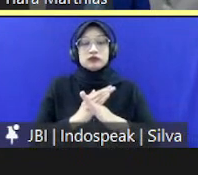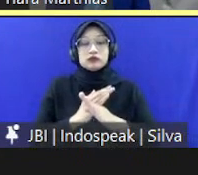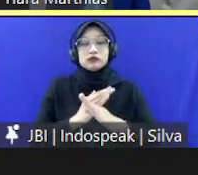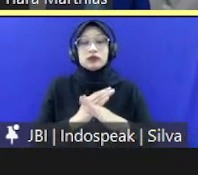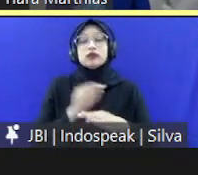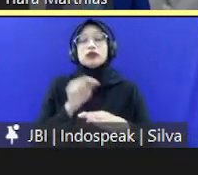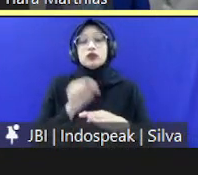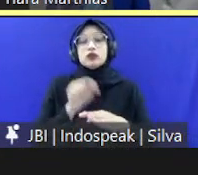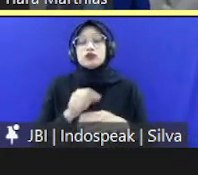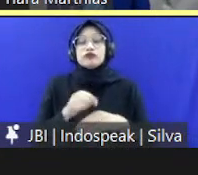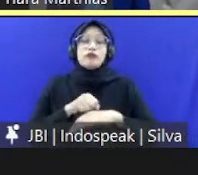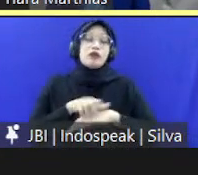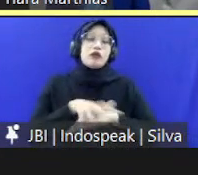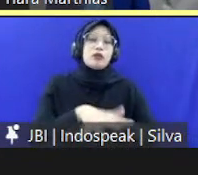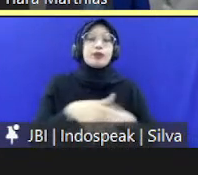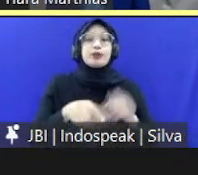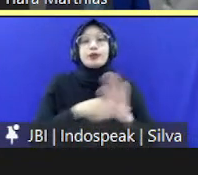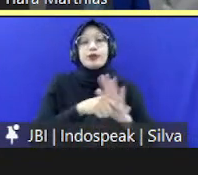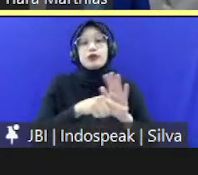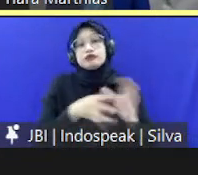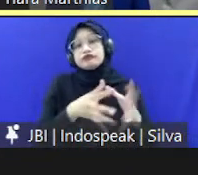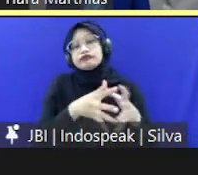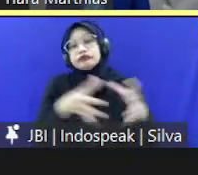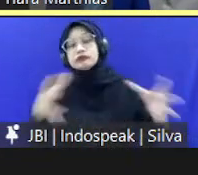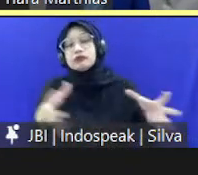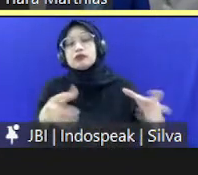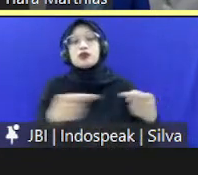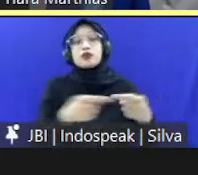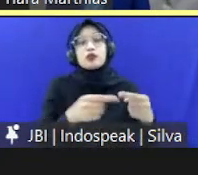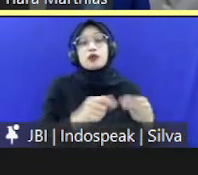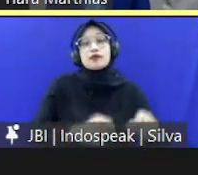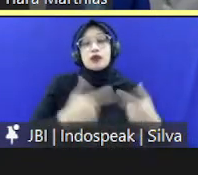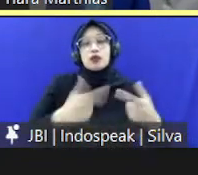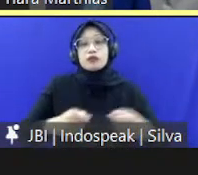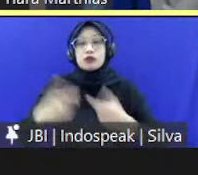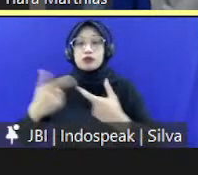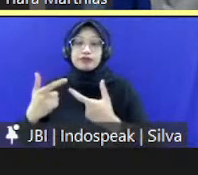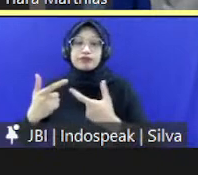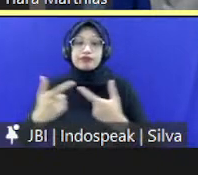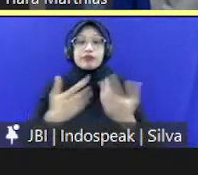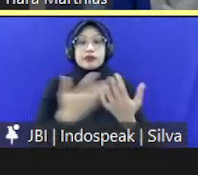impact on the likelihood of people for health-seeking behavior.